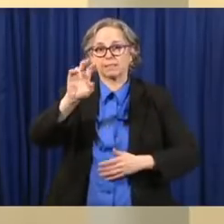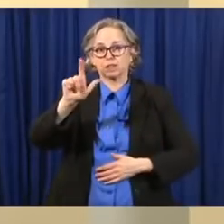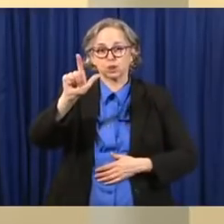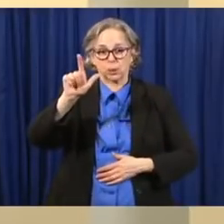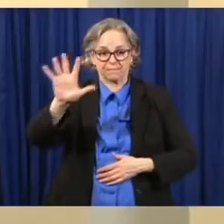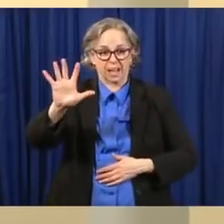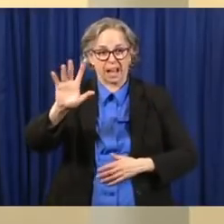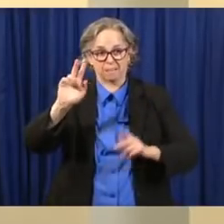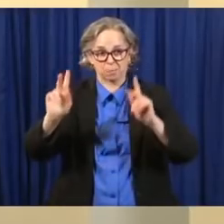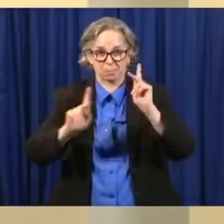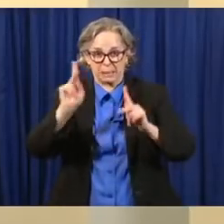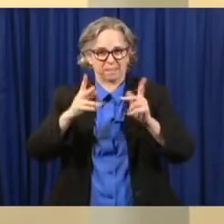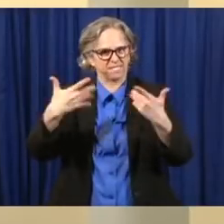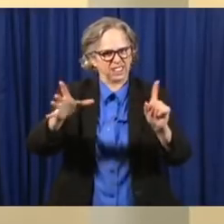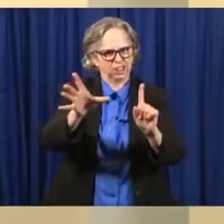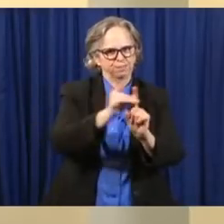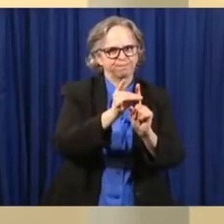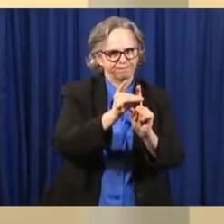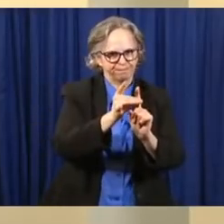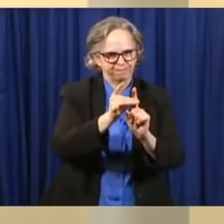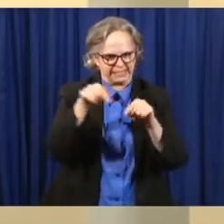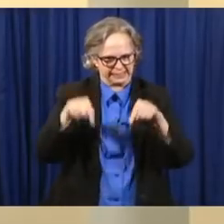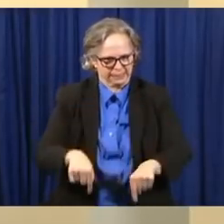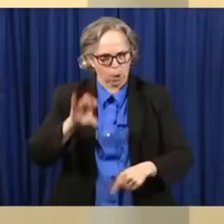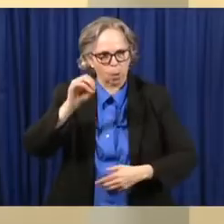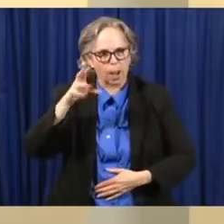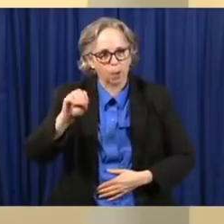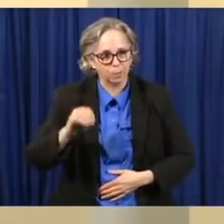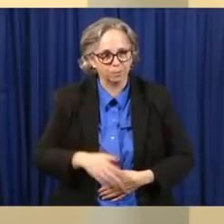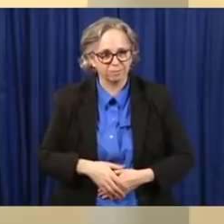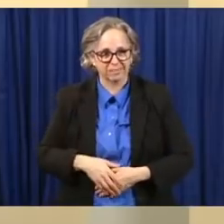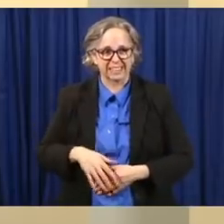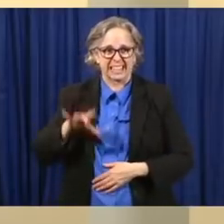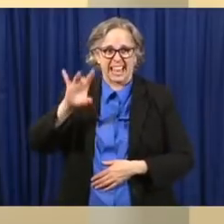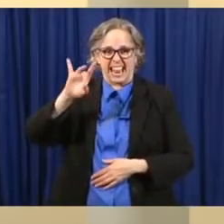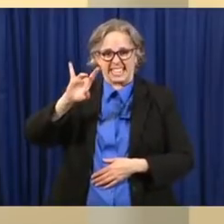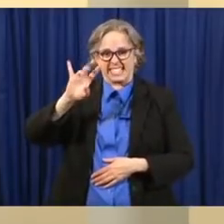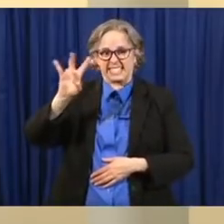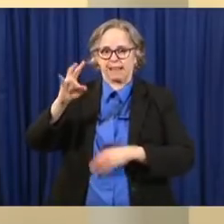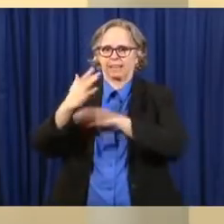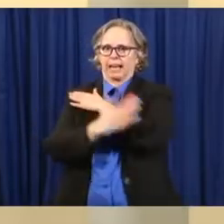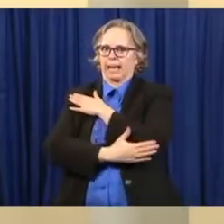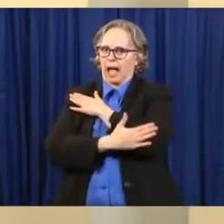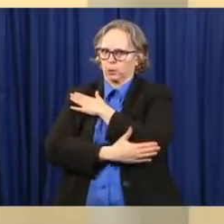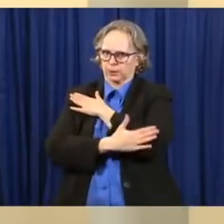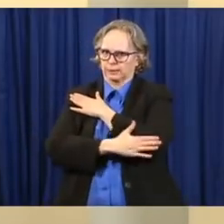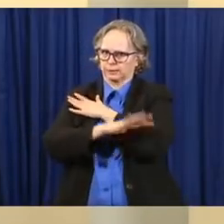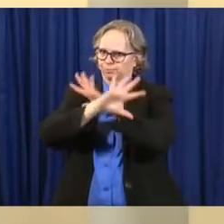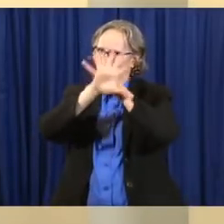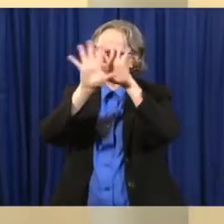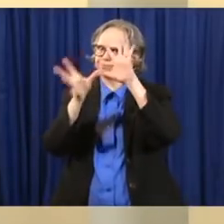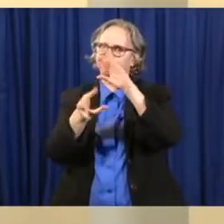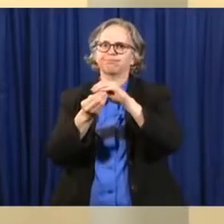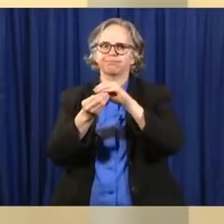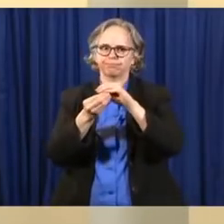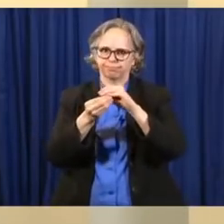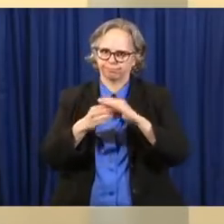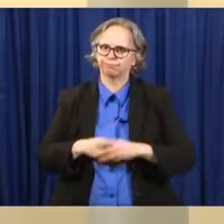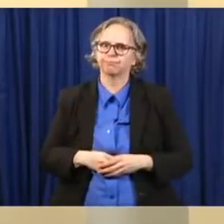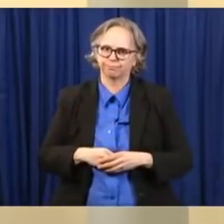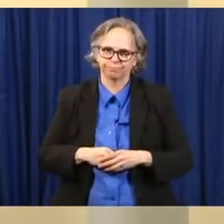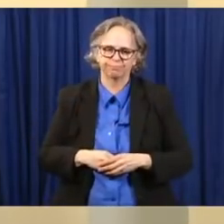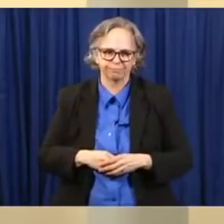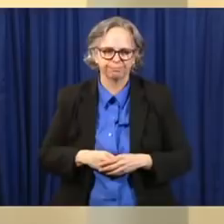13,725 cases in Ohio, 87 counties reporting, and we have now